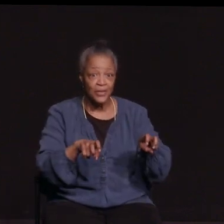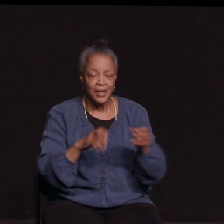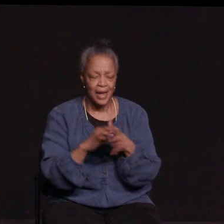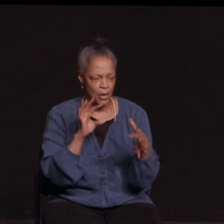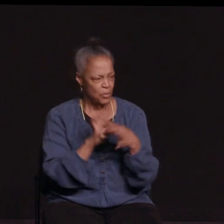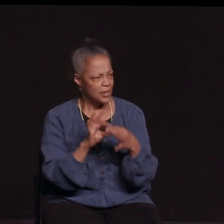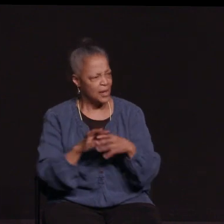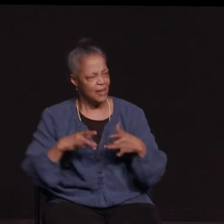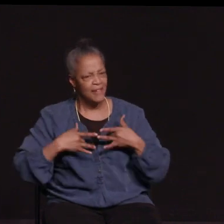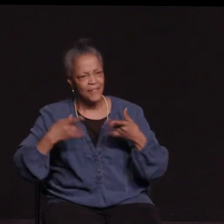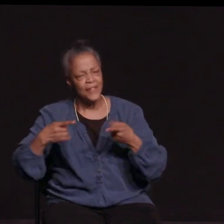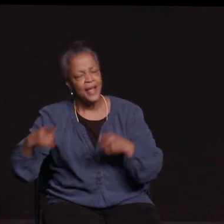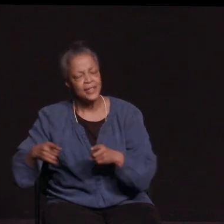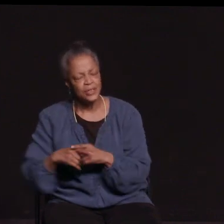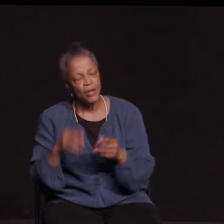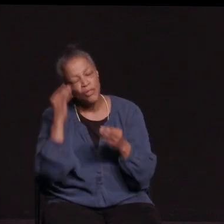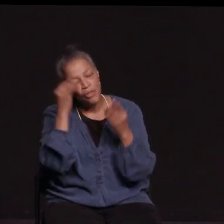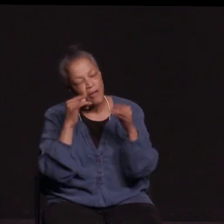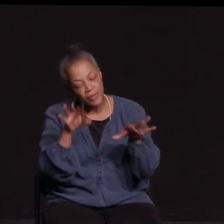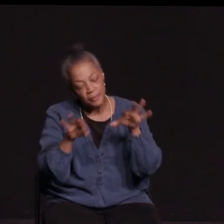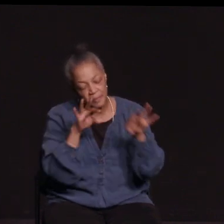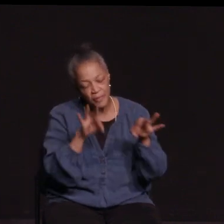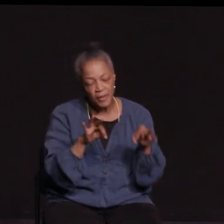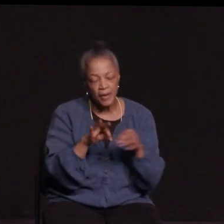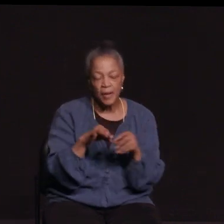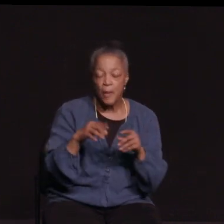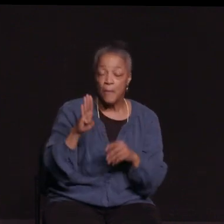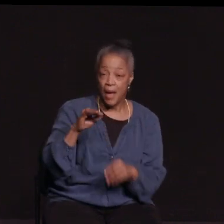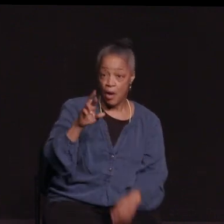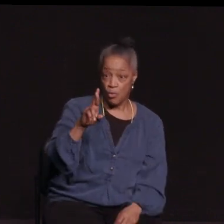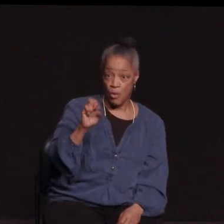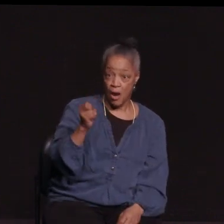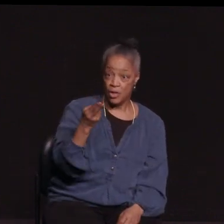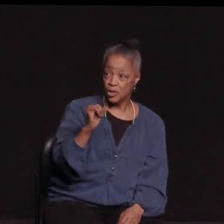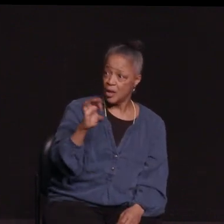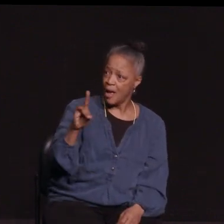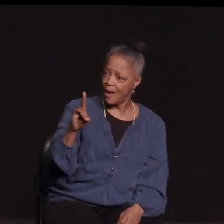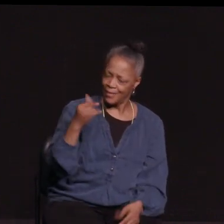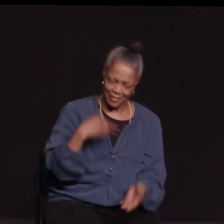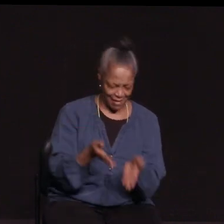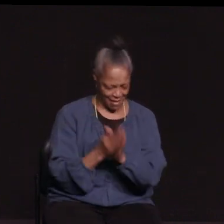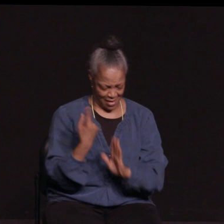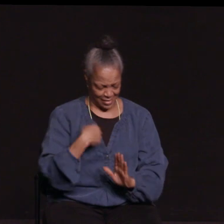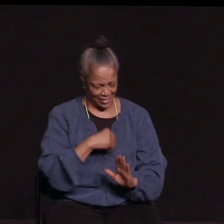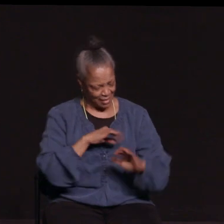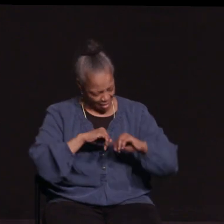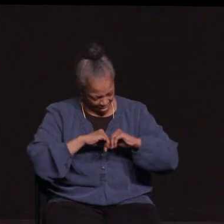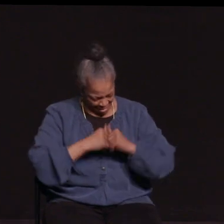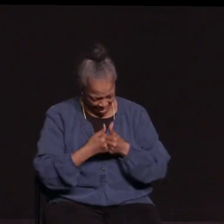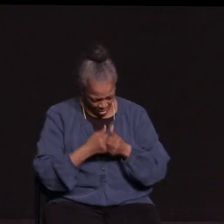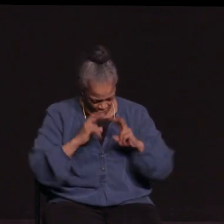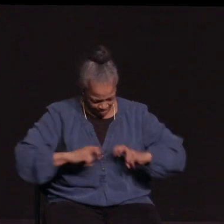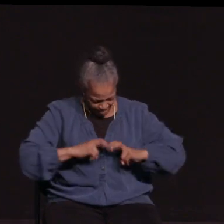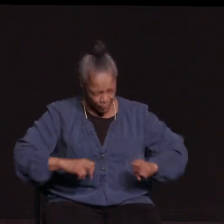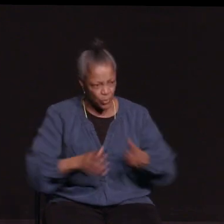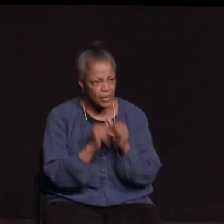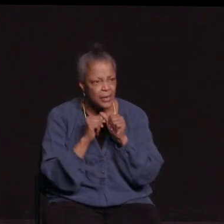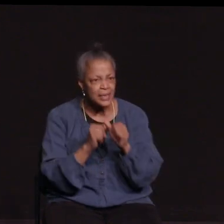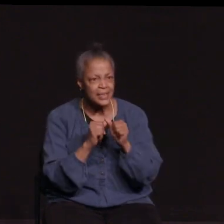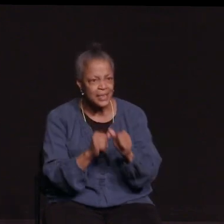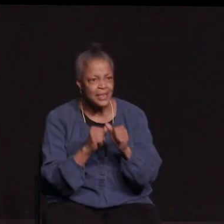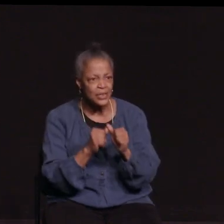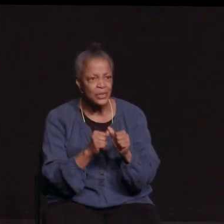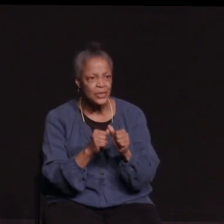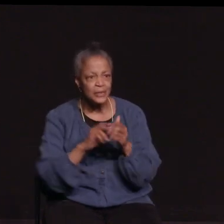related events, so thoughtfully curated by Rashad, asks us how we continue to insist